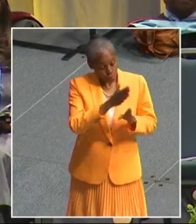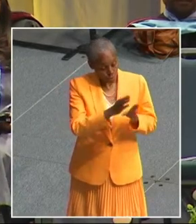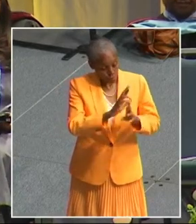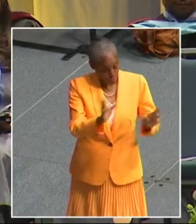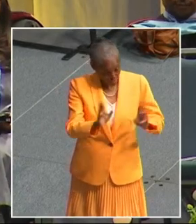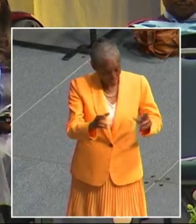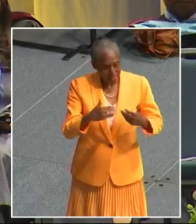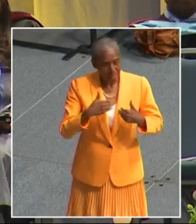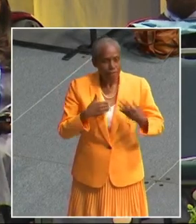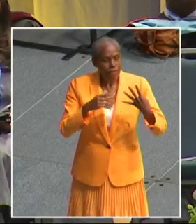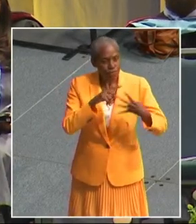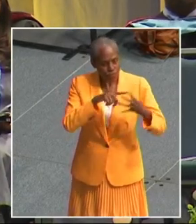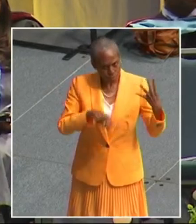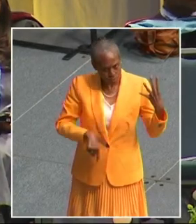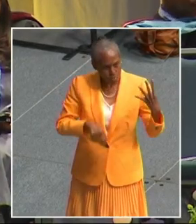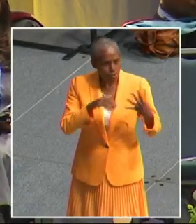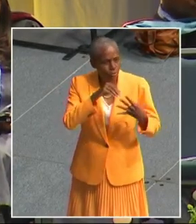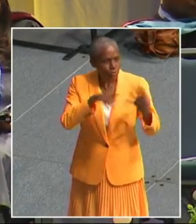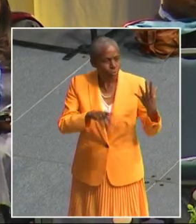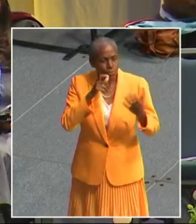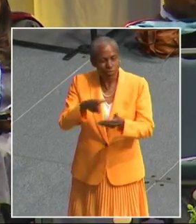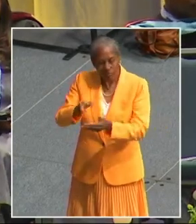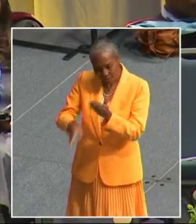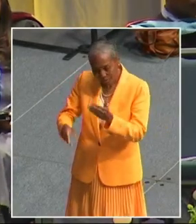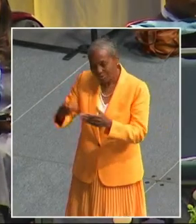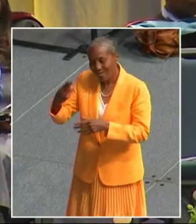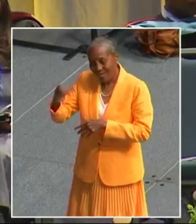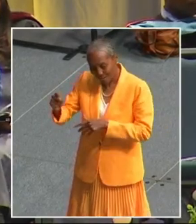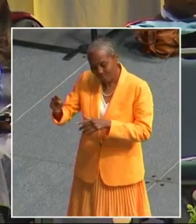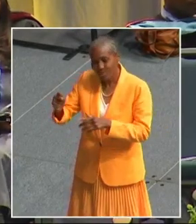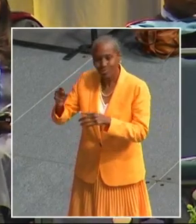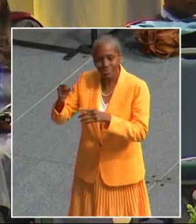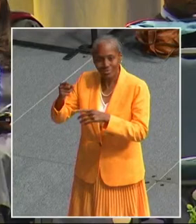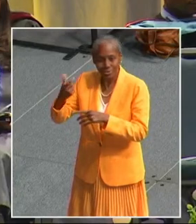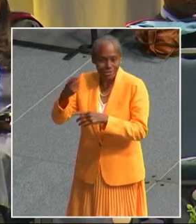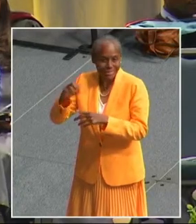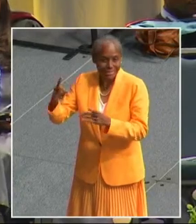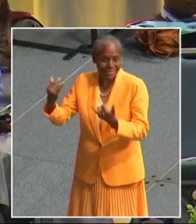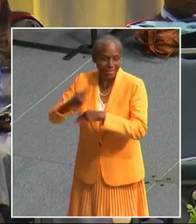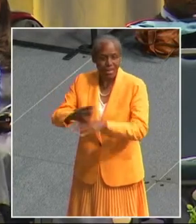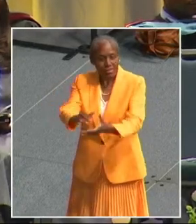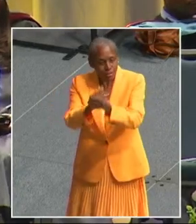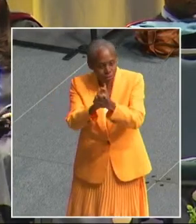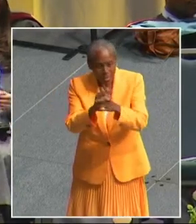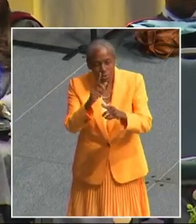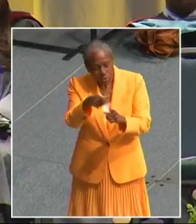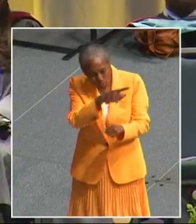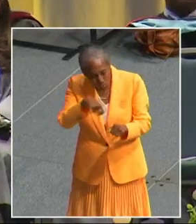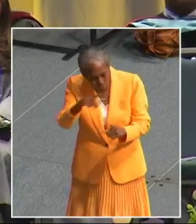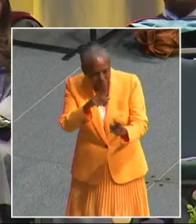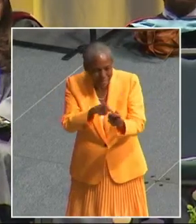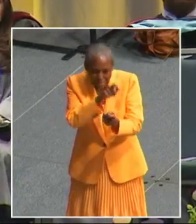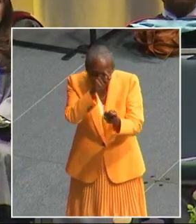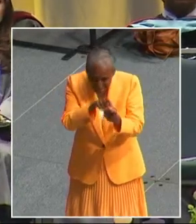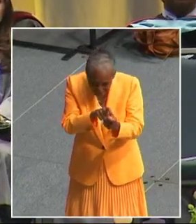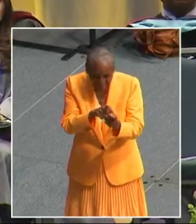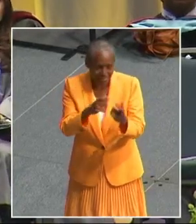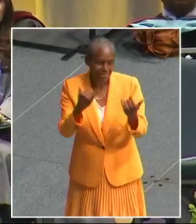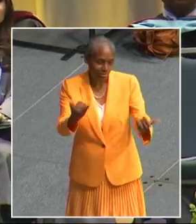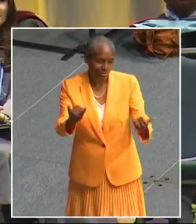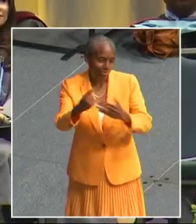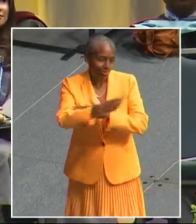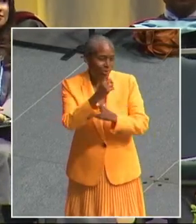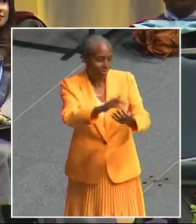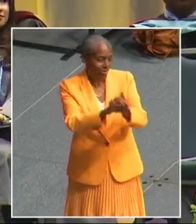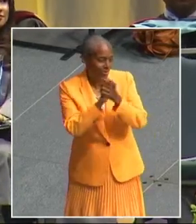44 students who are completing a high school credential today. So congratulations to you specifically. Absolutely,